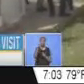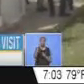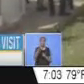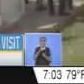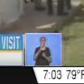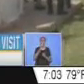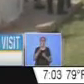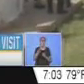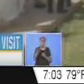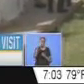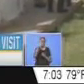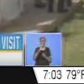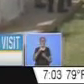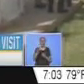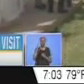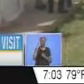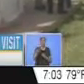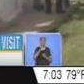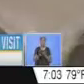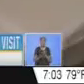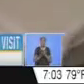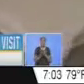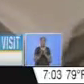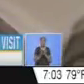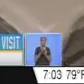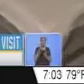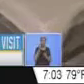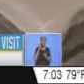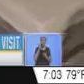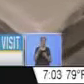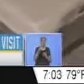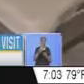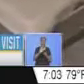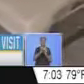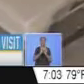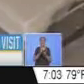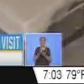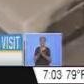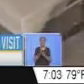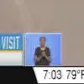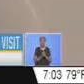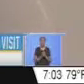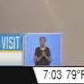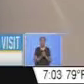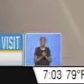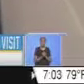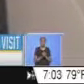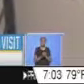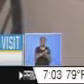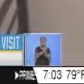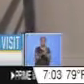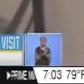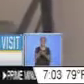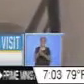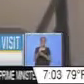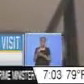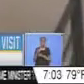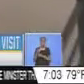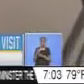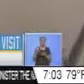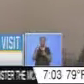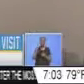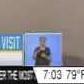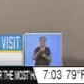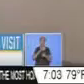home repairs. And still on home repairs in Abaco, debate on the Disaster Reconstruction Authority Bill will begin in Parliament this week, which